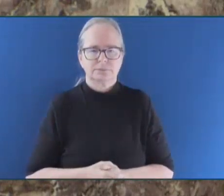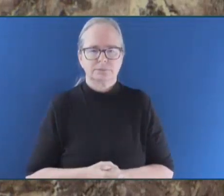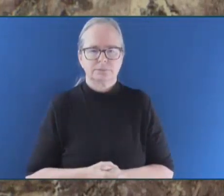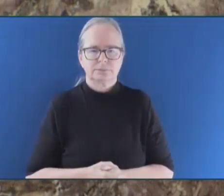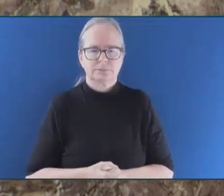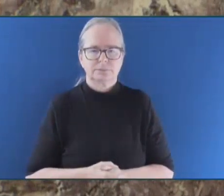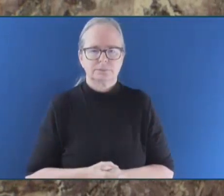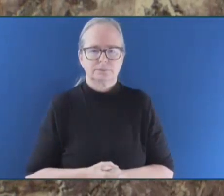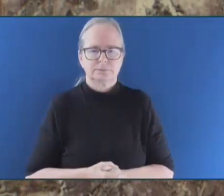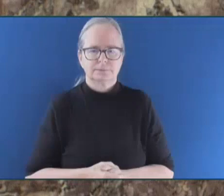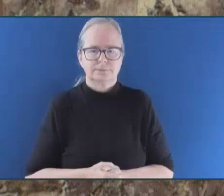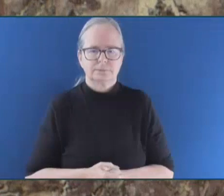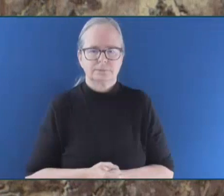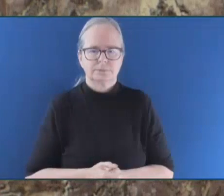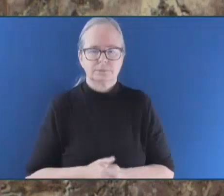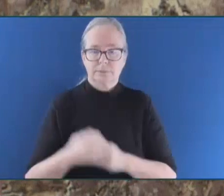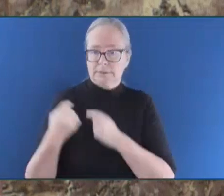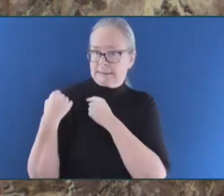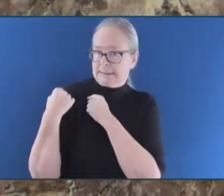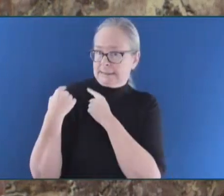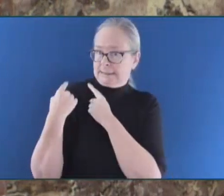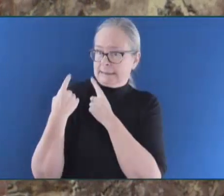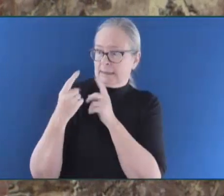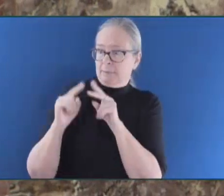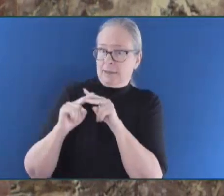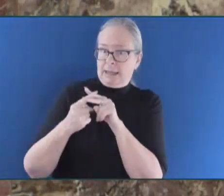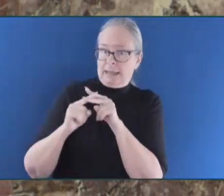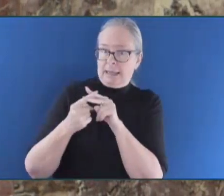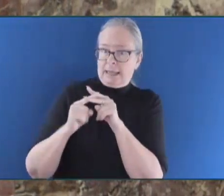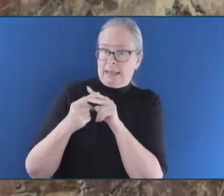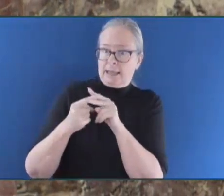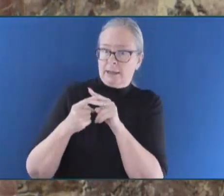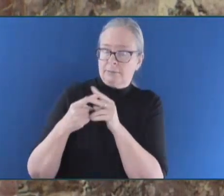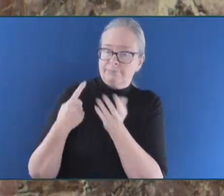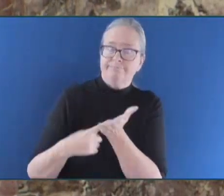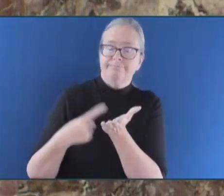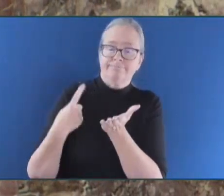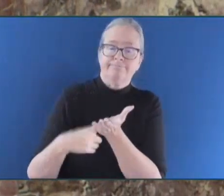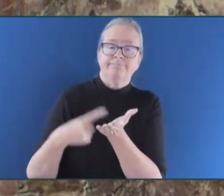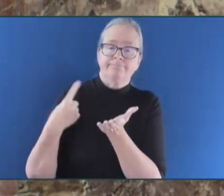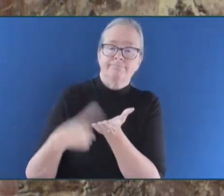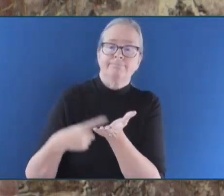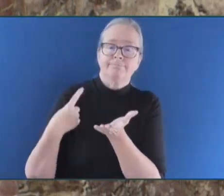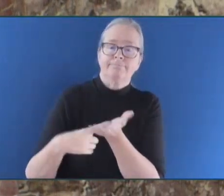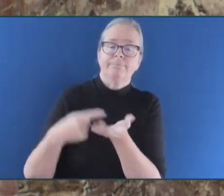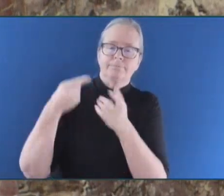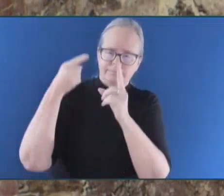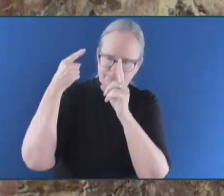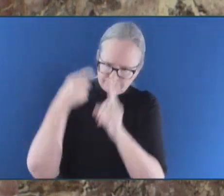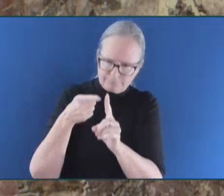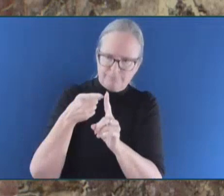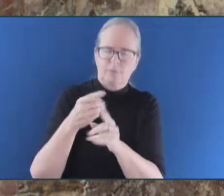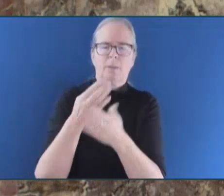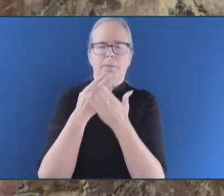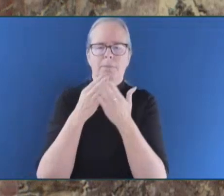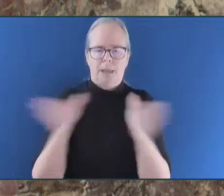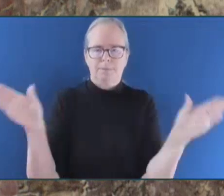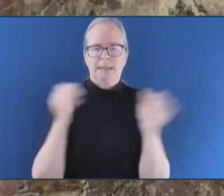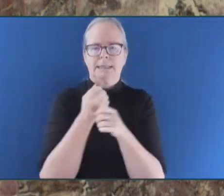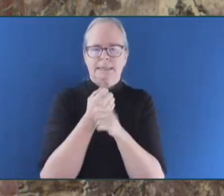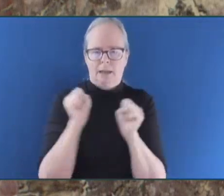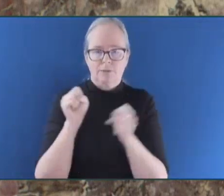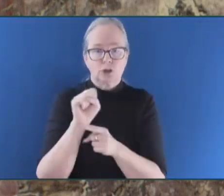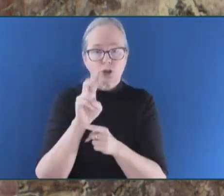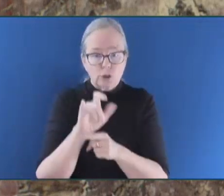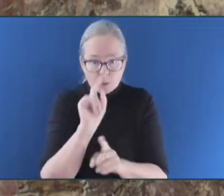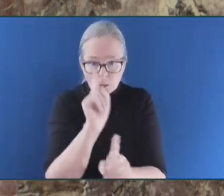beginning, about the issue of public safety, first and foremost, not only for Surrey, but for the rest of the province. The decision was made based